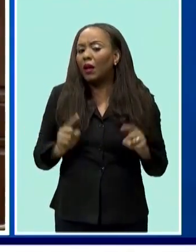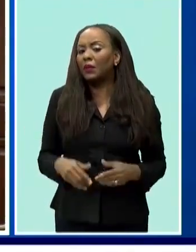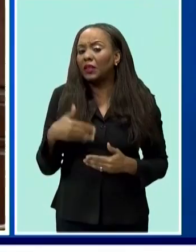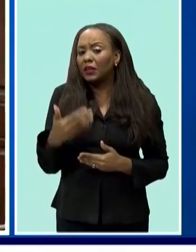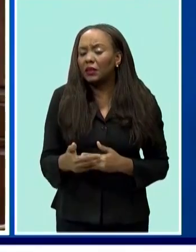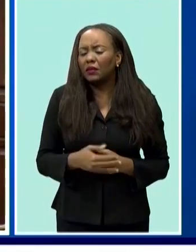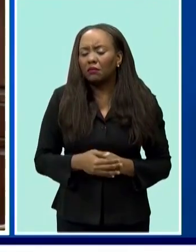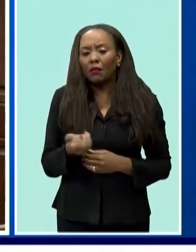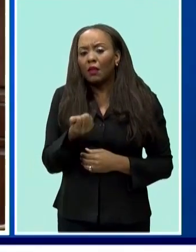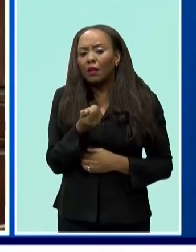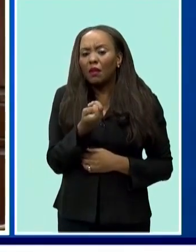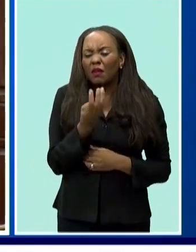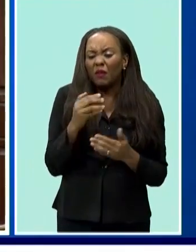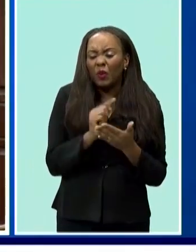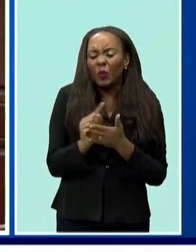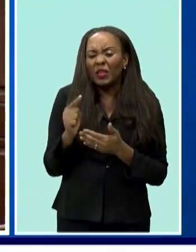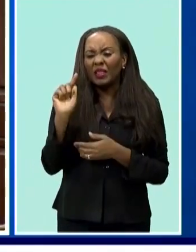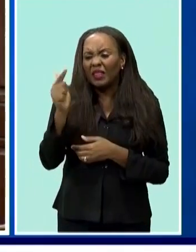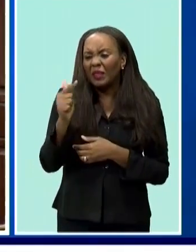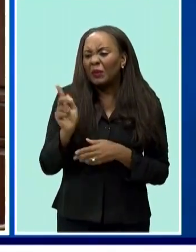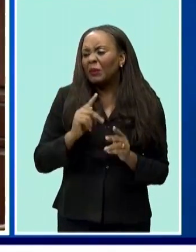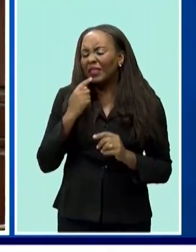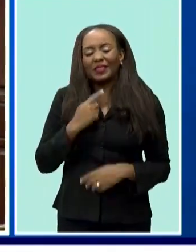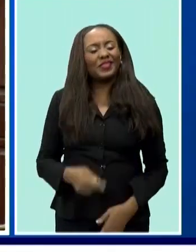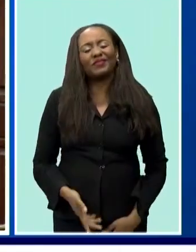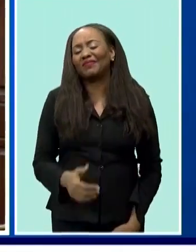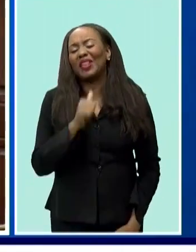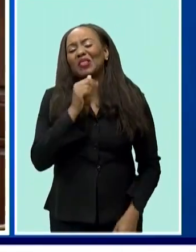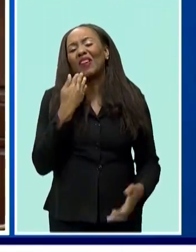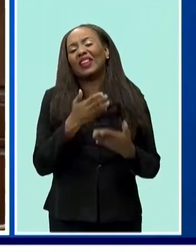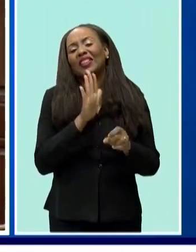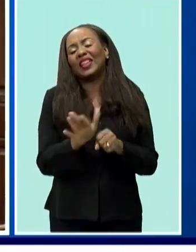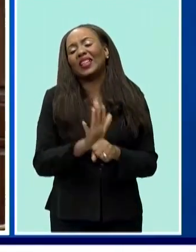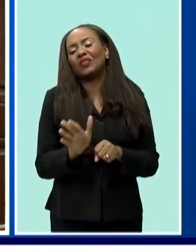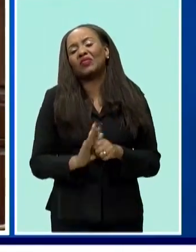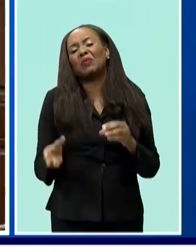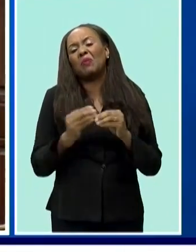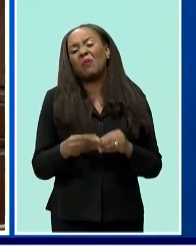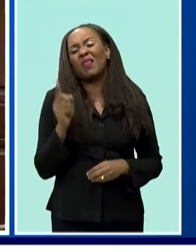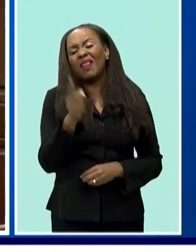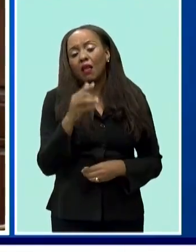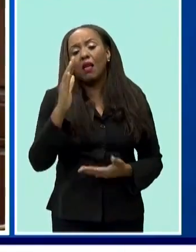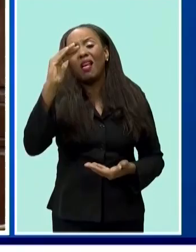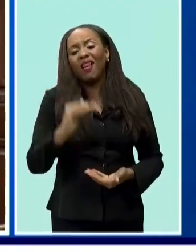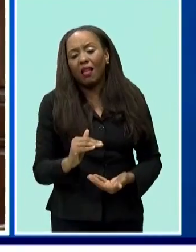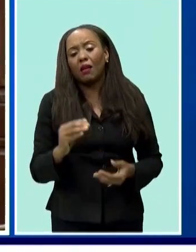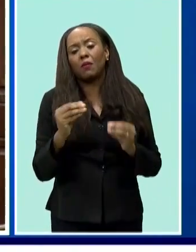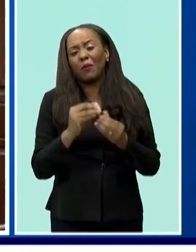within weeks, these people tell you that ain't good enough. They still got more to do.